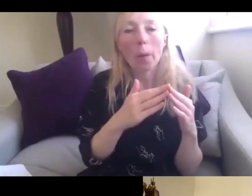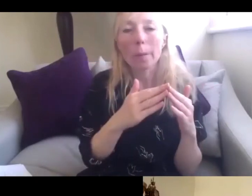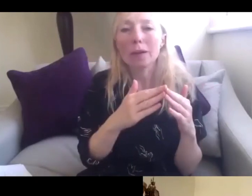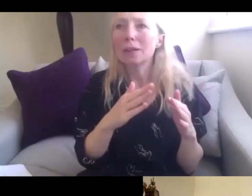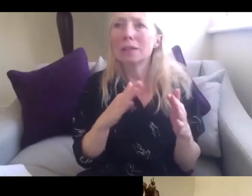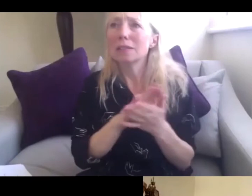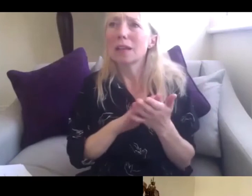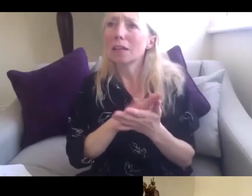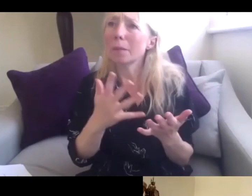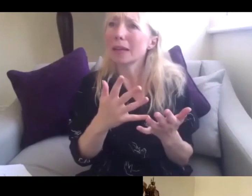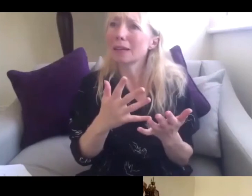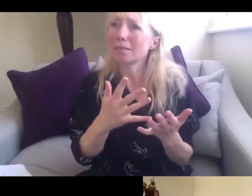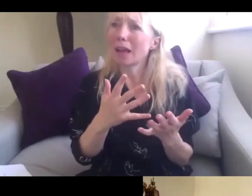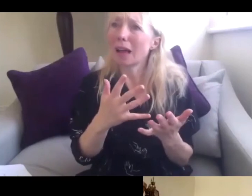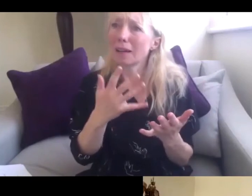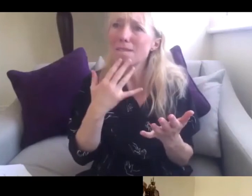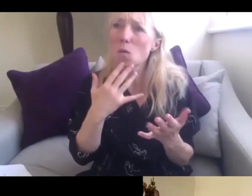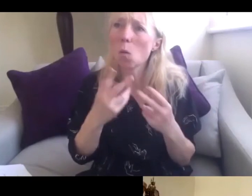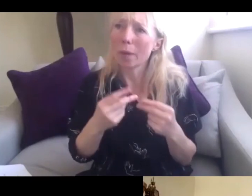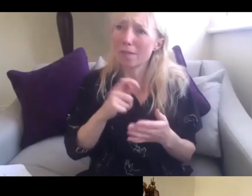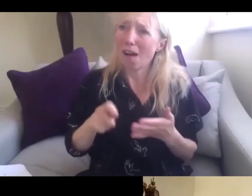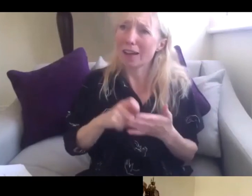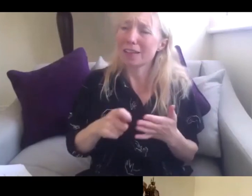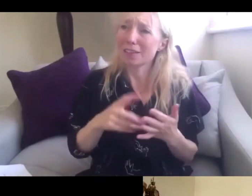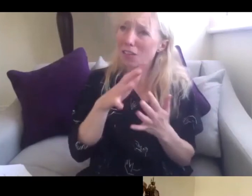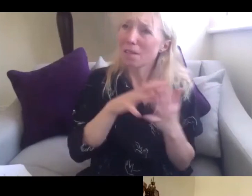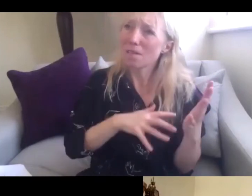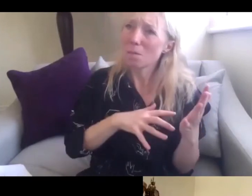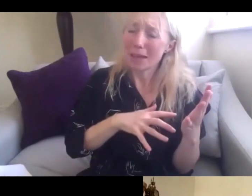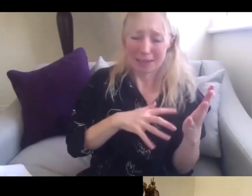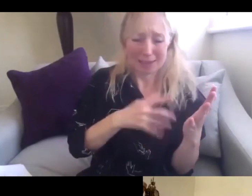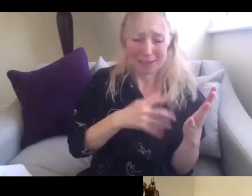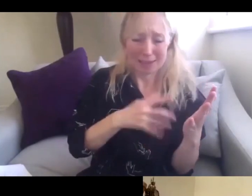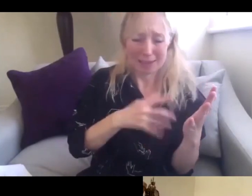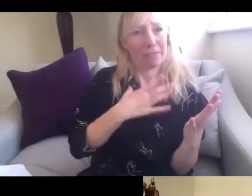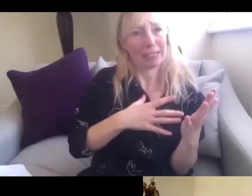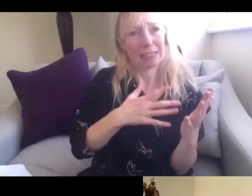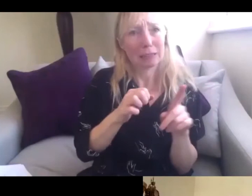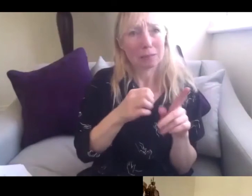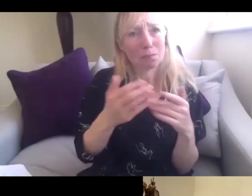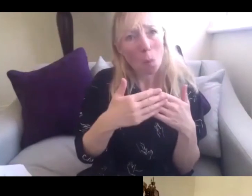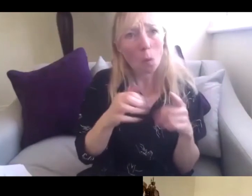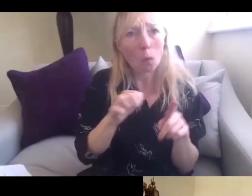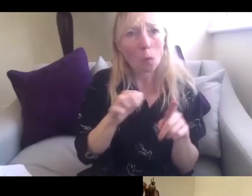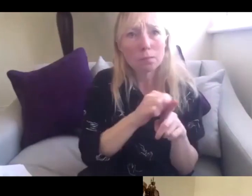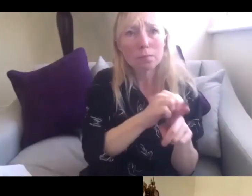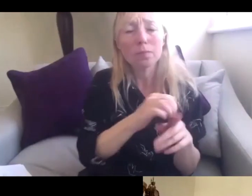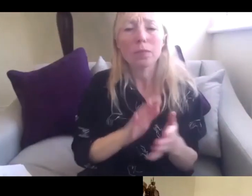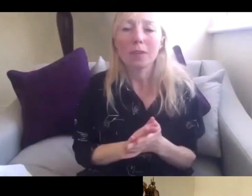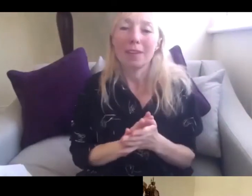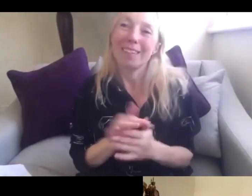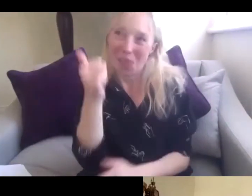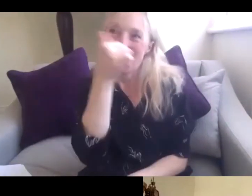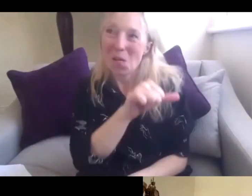the piece just needs more work. It's very, very wise. Thank you. And my last question for you is,